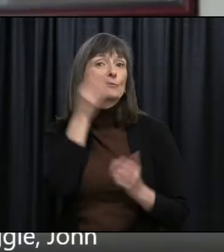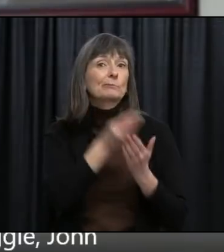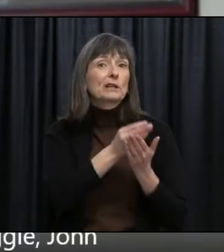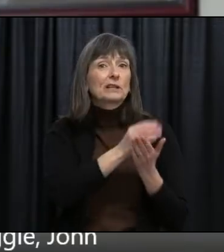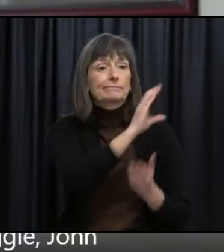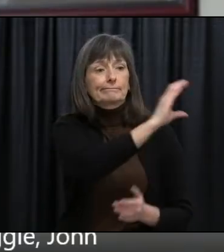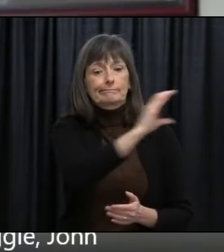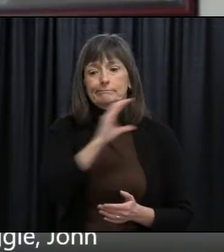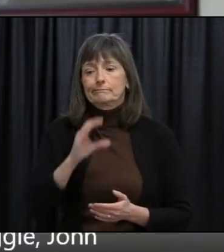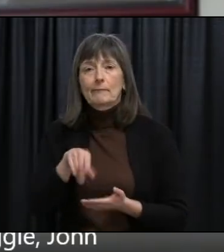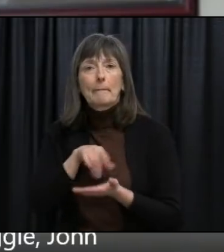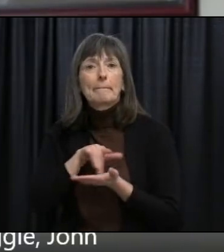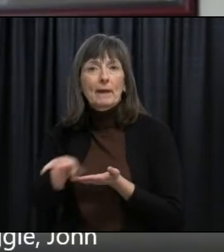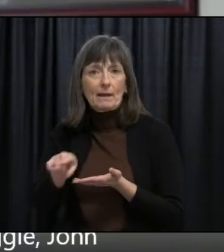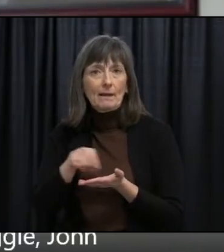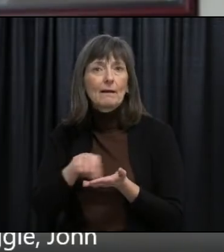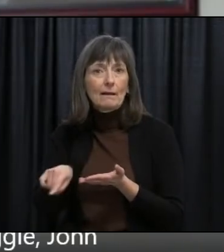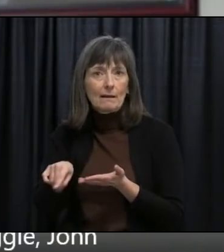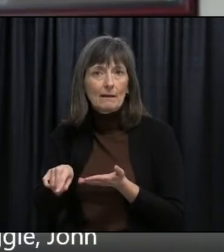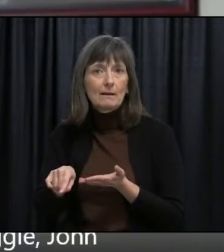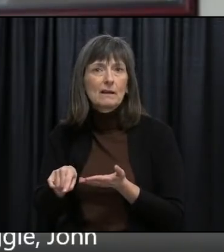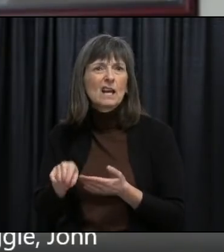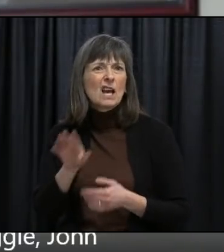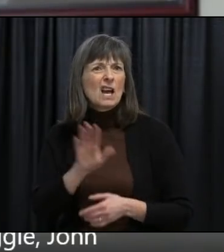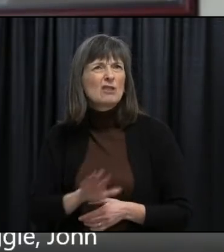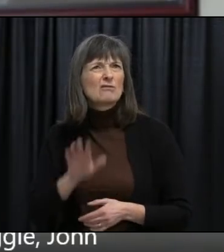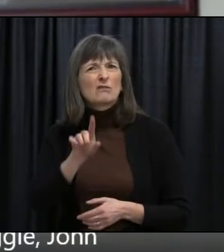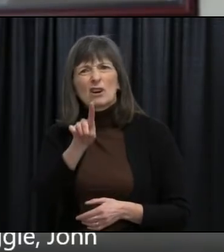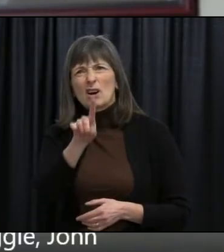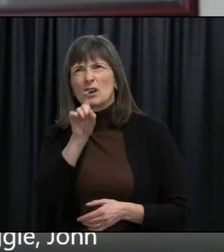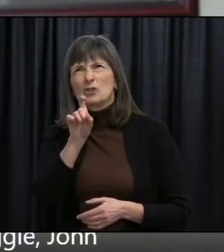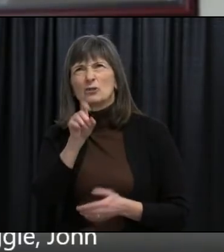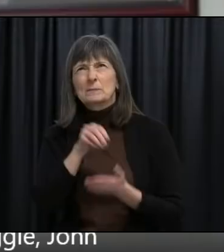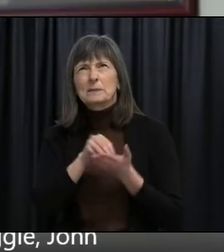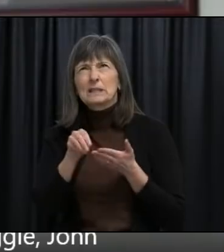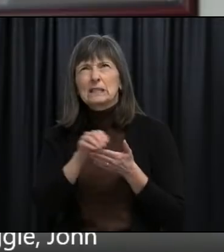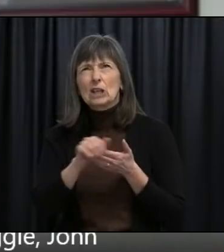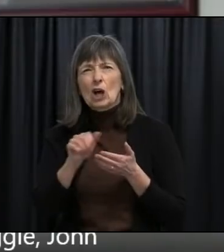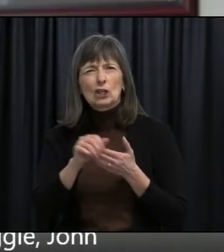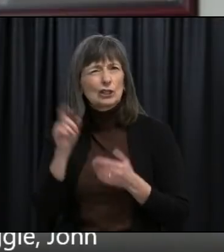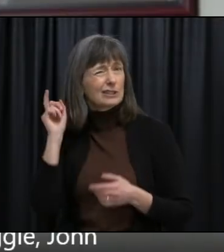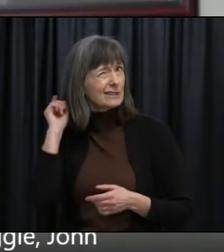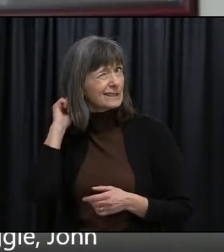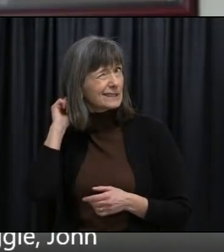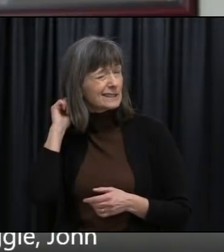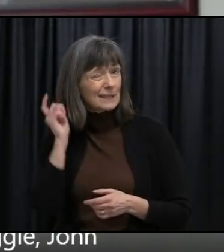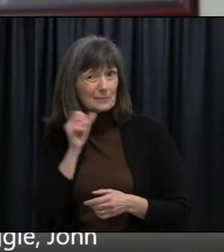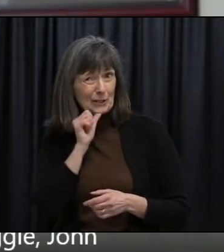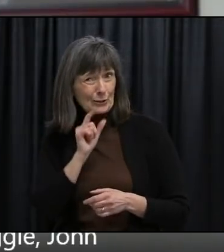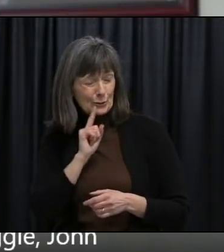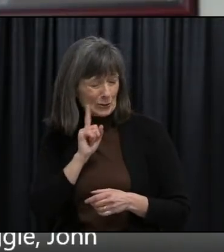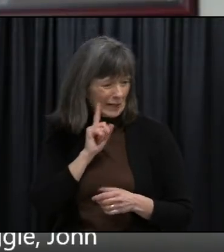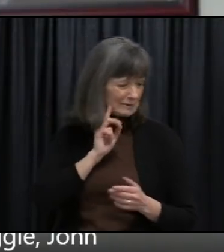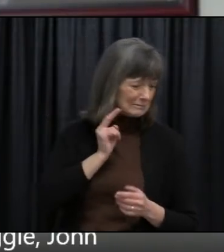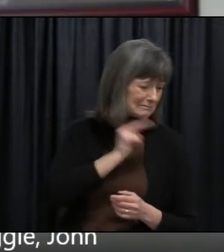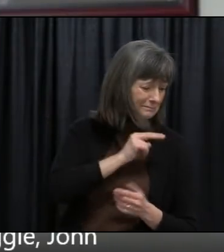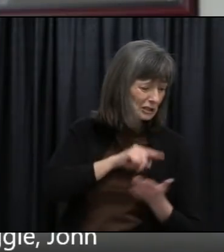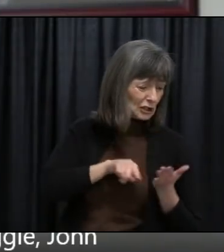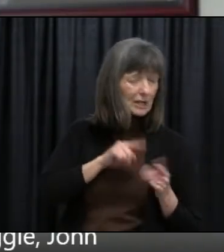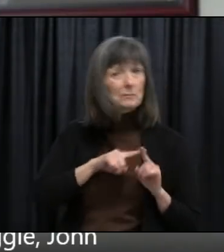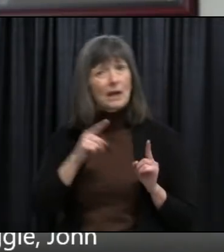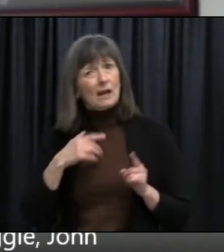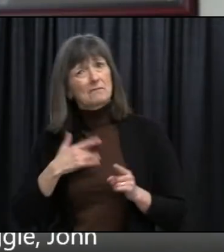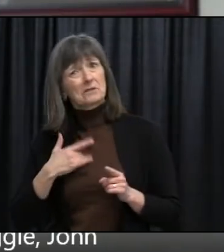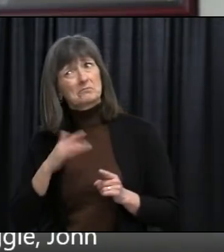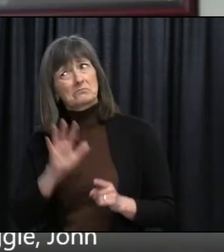think I've got a figure of $100 million at the back of my mind, but I may misspeak. I can certainly go back and check on that.